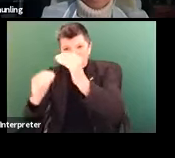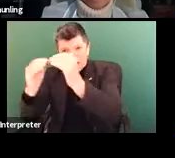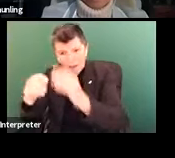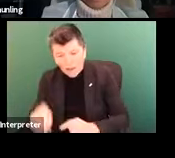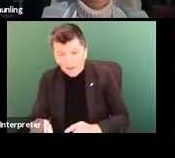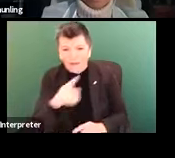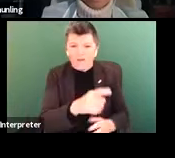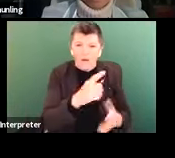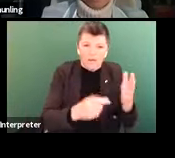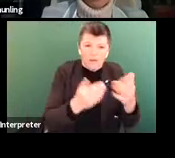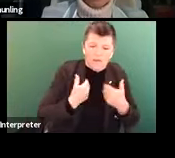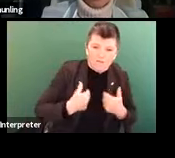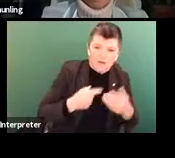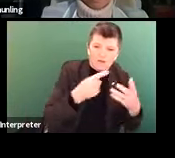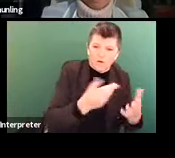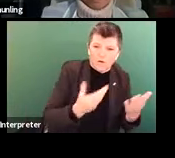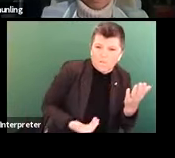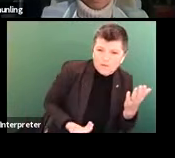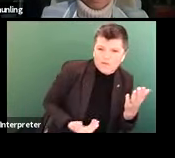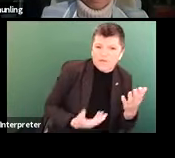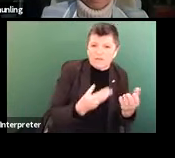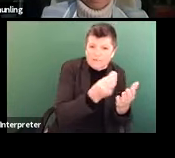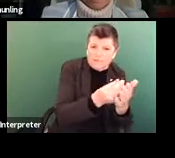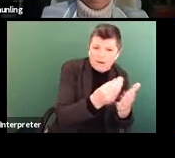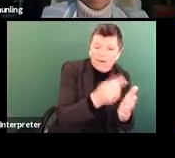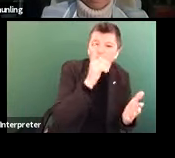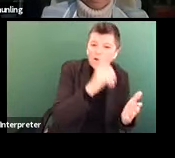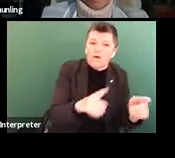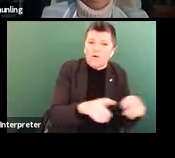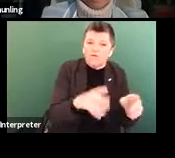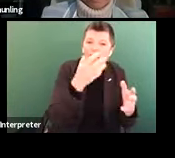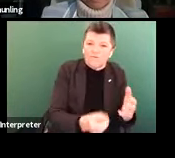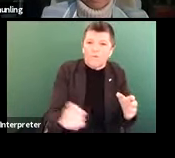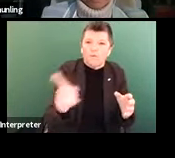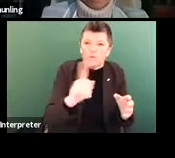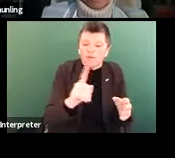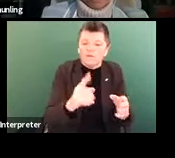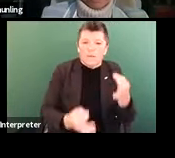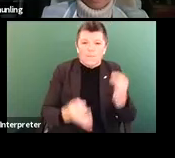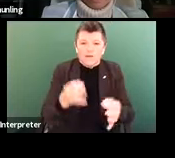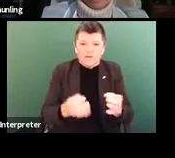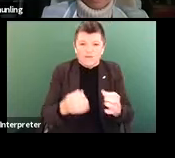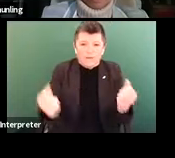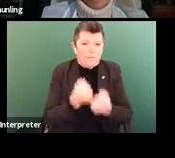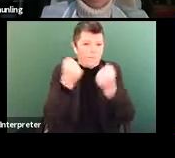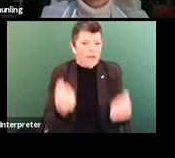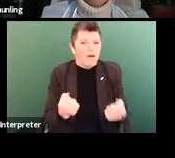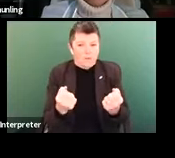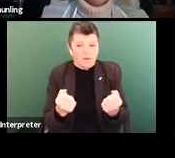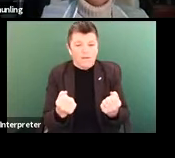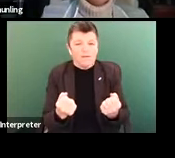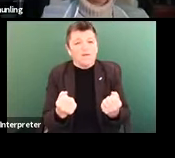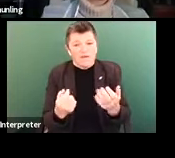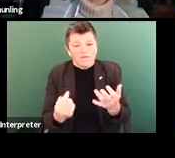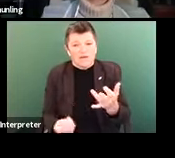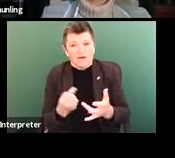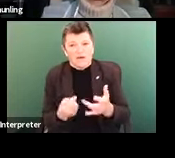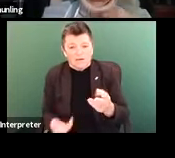terms of wealth, but also in political power. So it really is another challenge in dealing with this group.